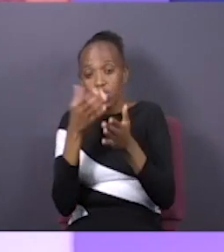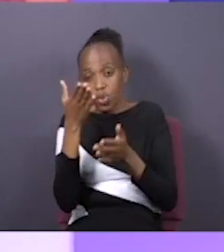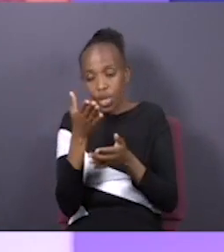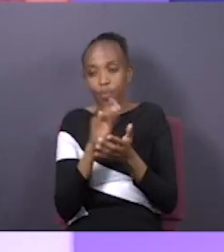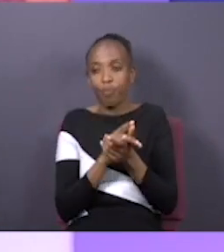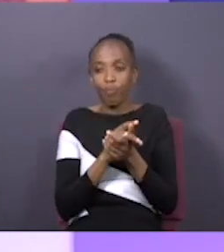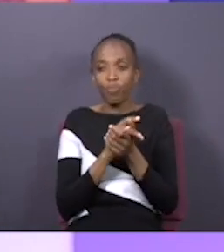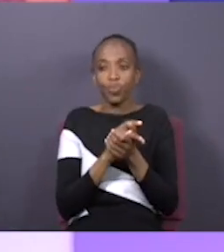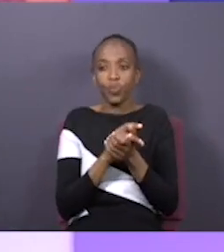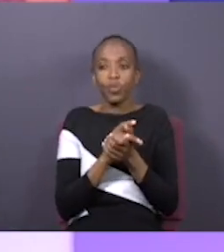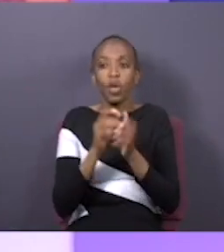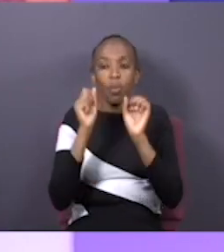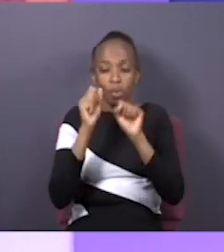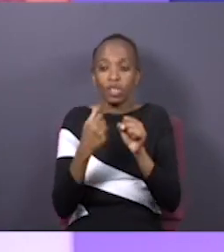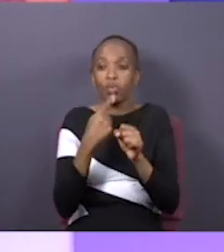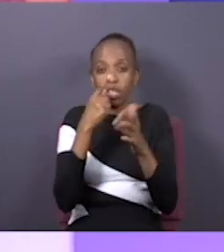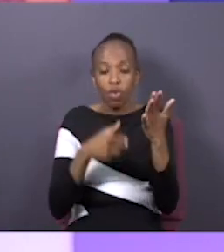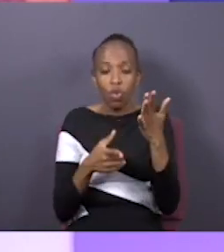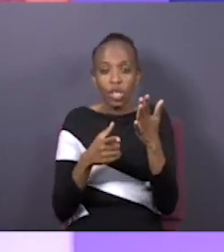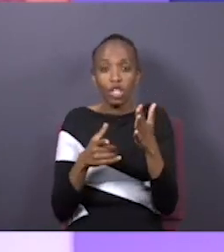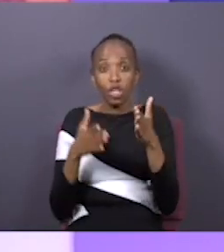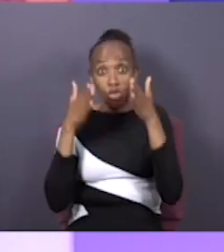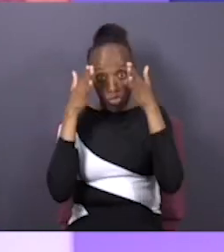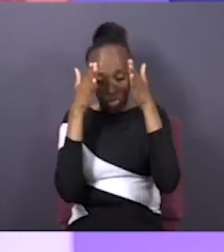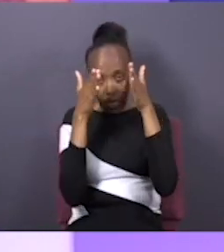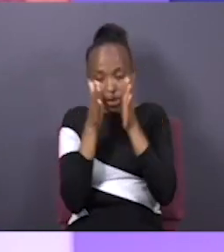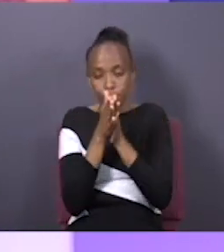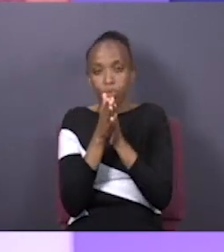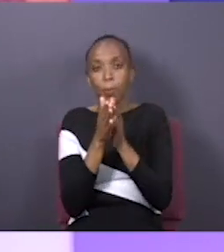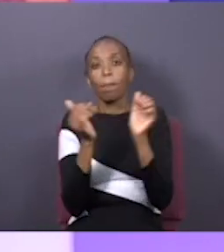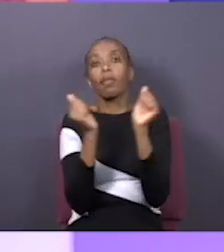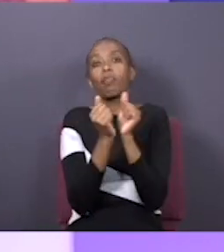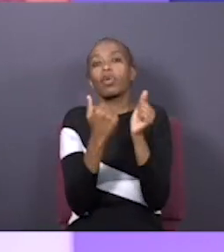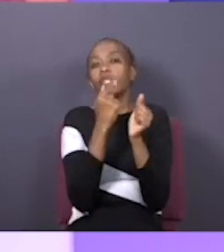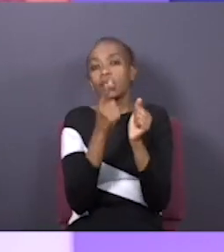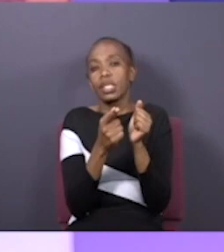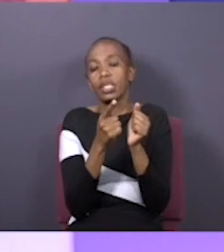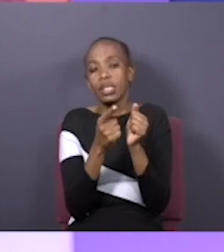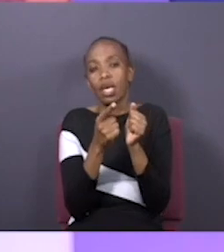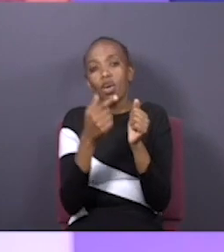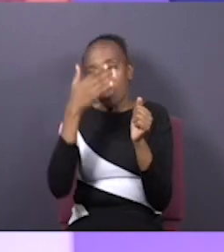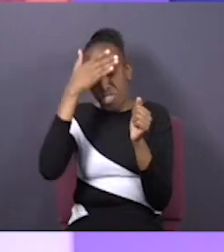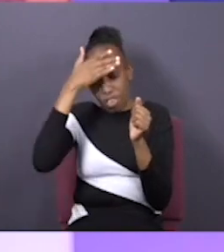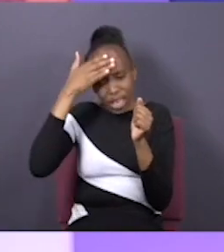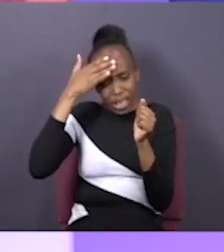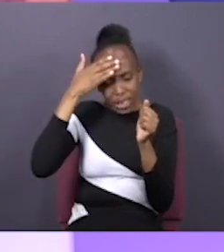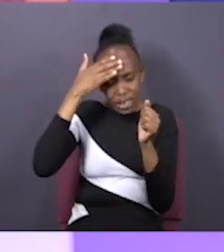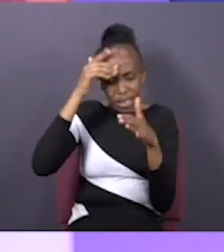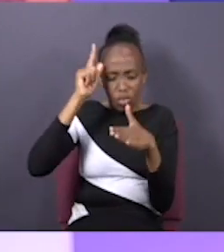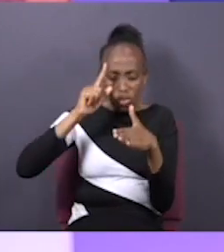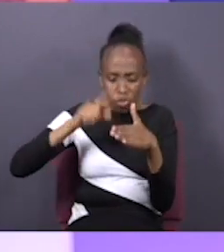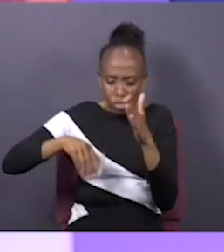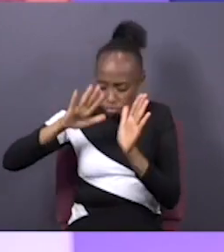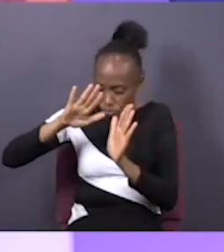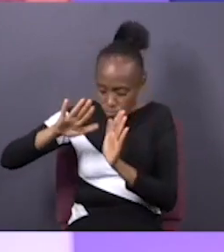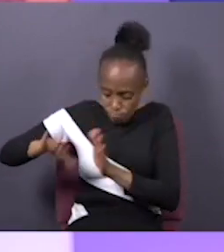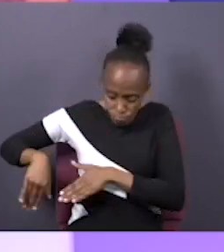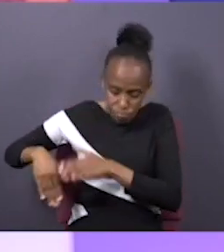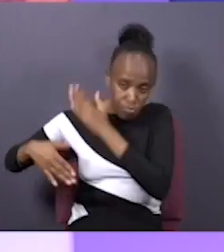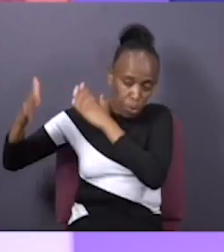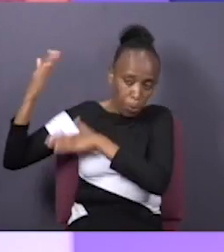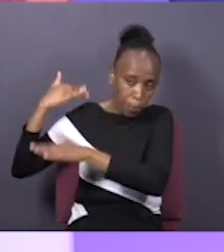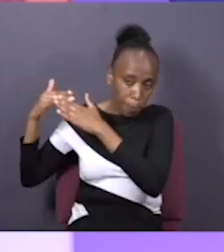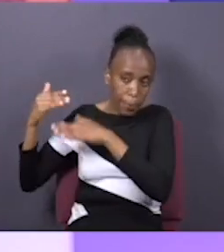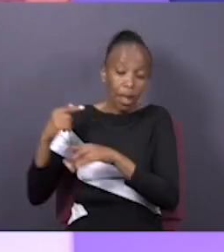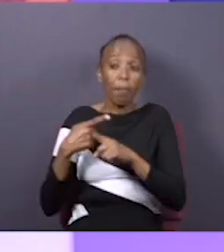hand. We could call it devotion. Paul says, forgetting what lies behind,